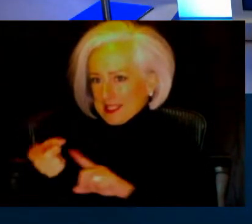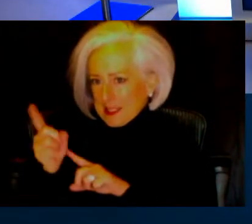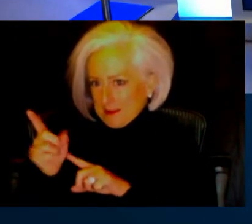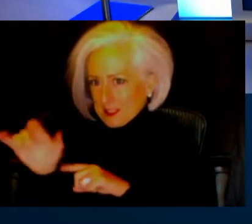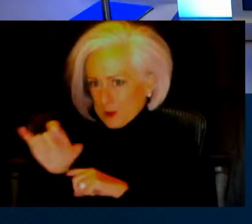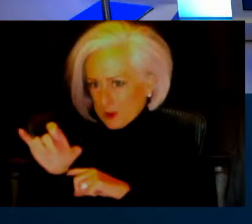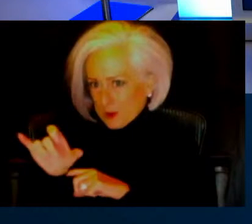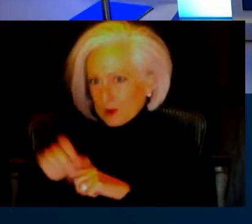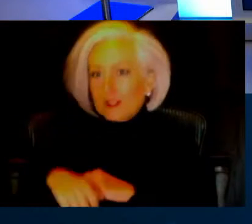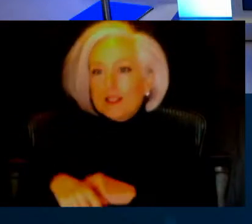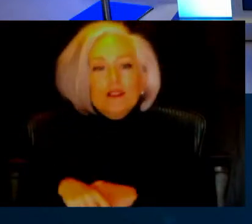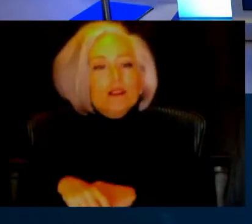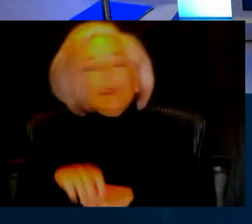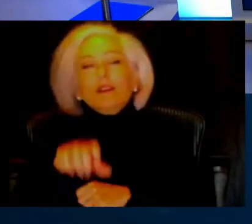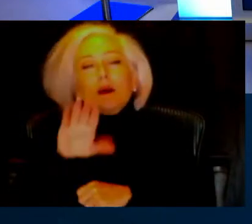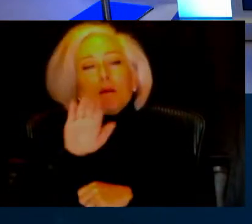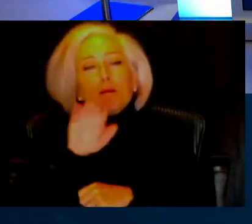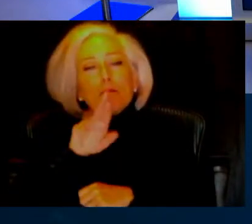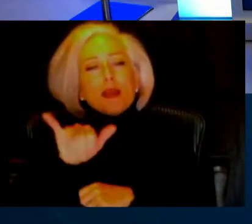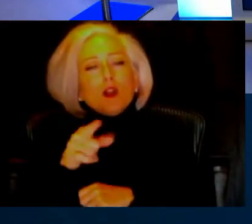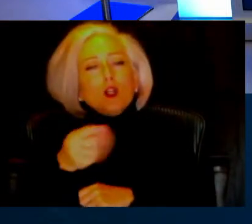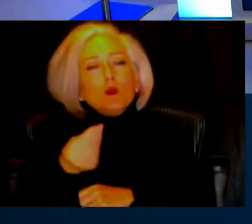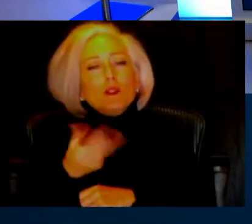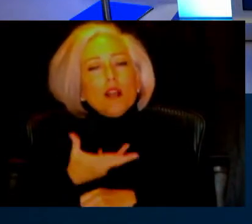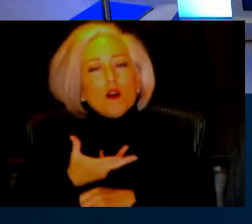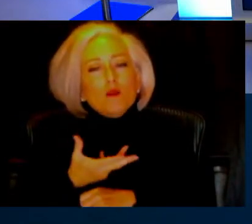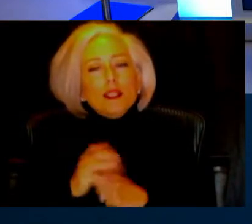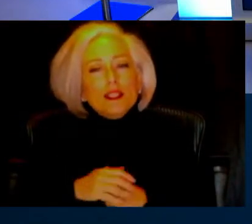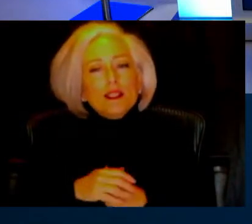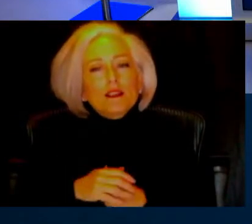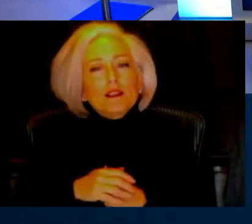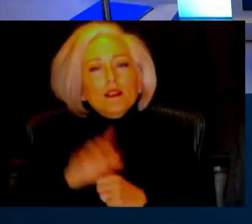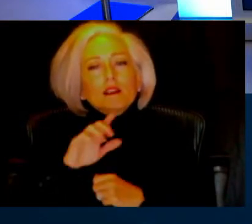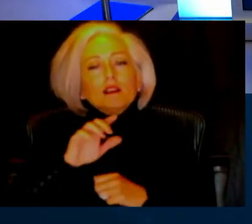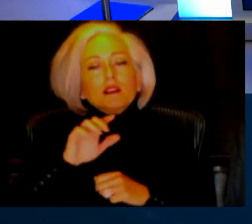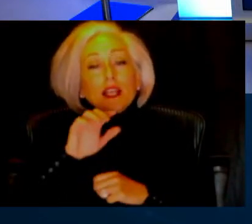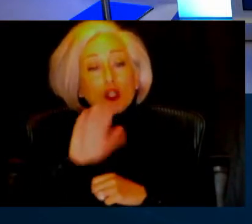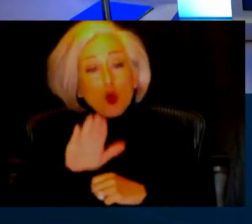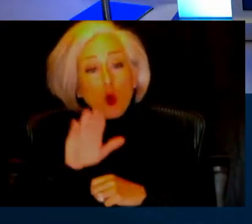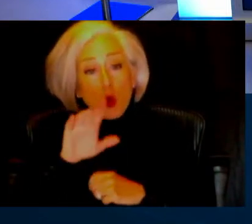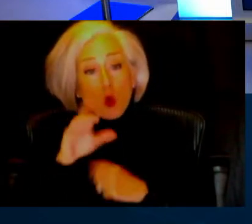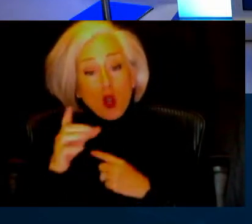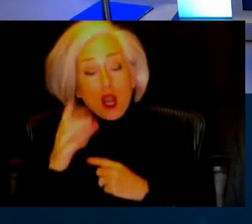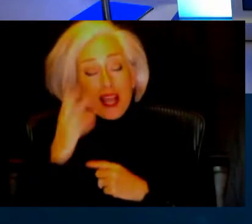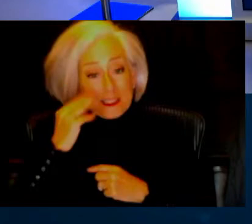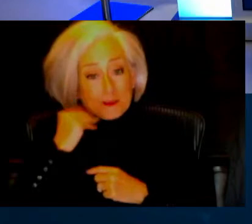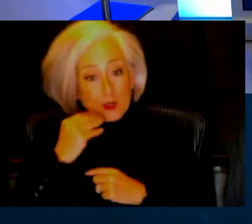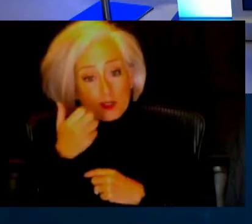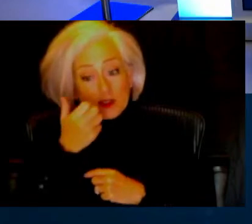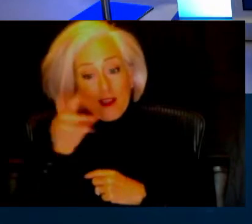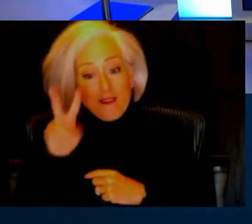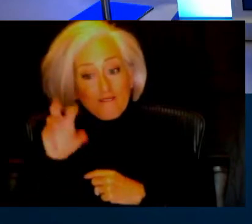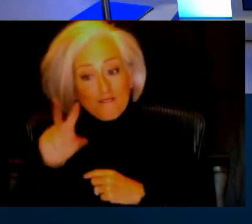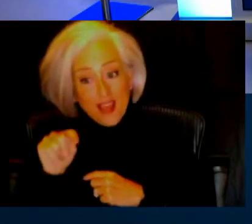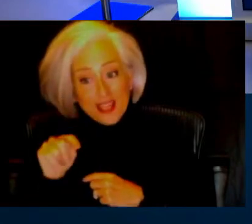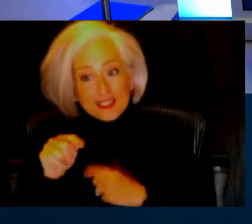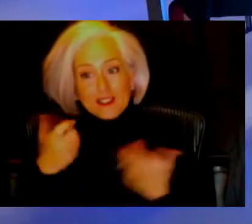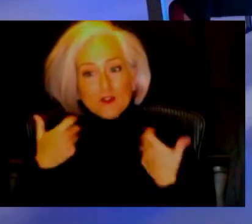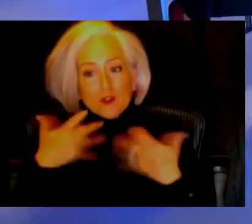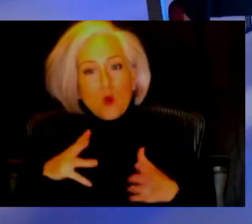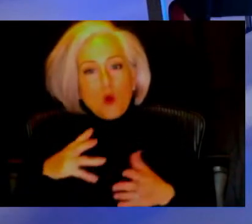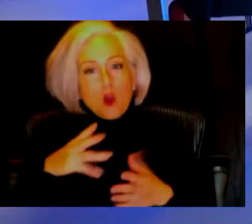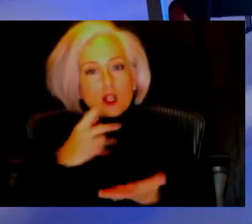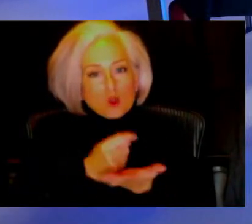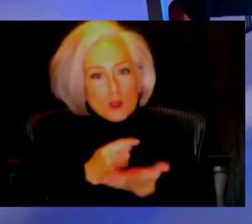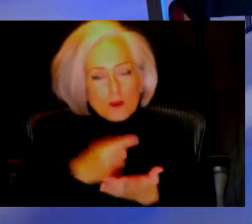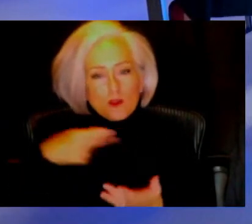But Barry, you tell me a question about, in your experience, are a lot of veterans reluctant to seek treatment for PTSD because they think it is an admission